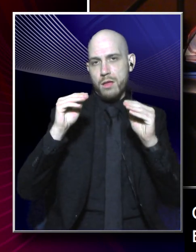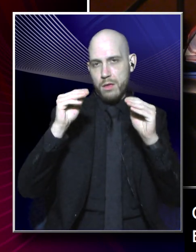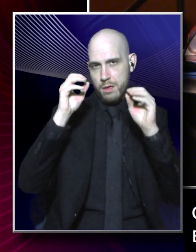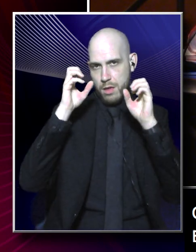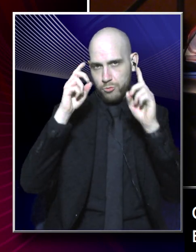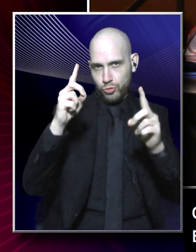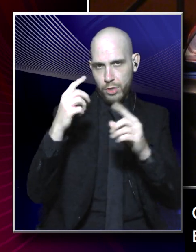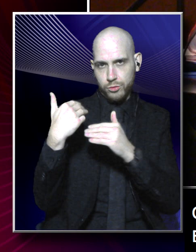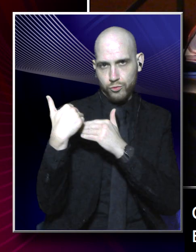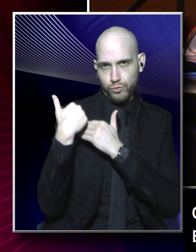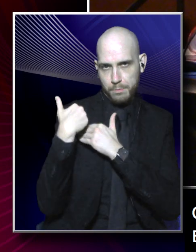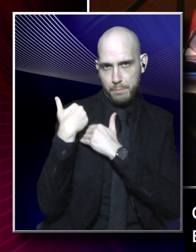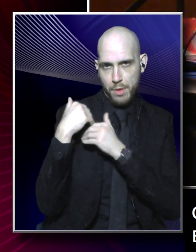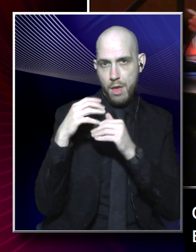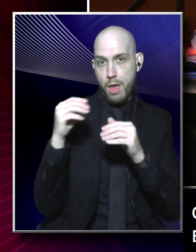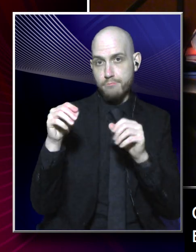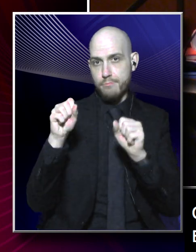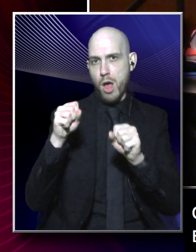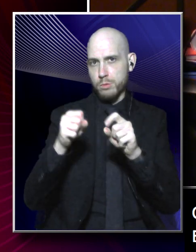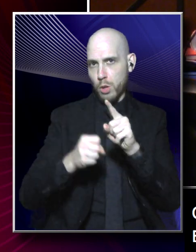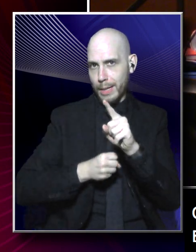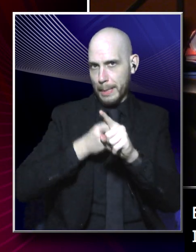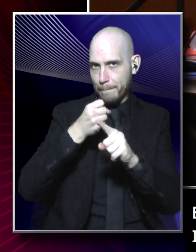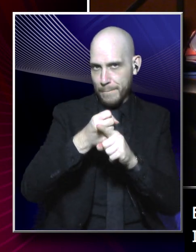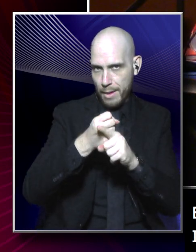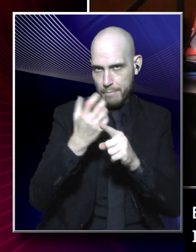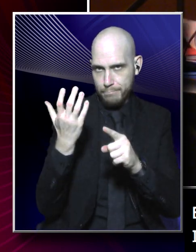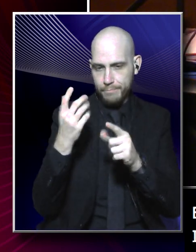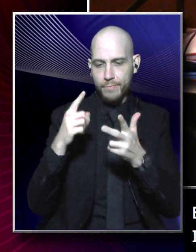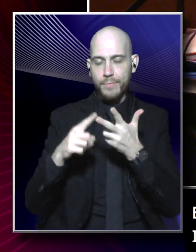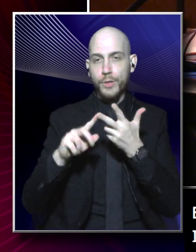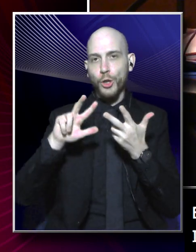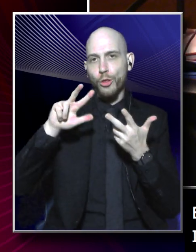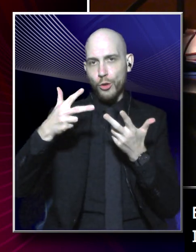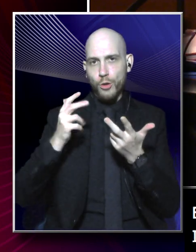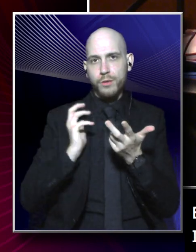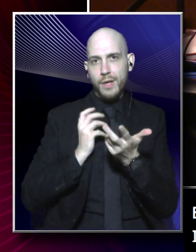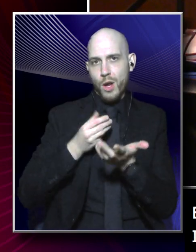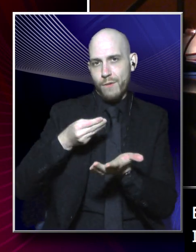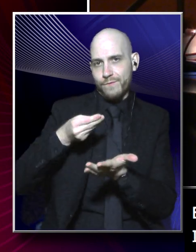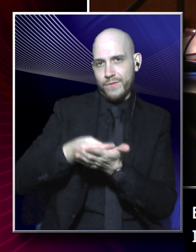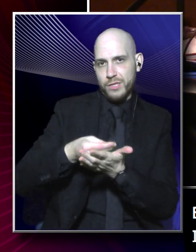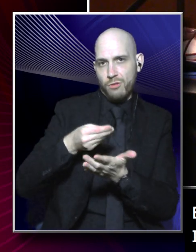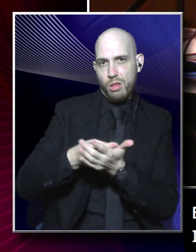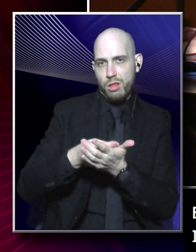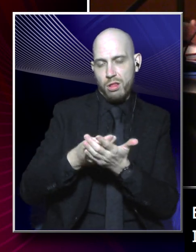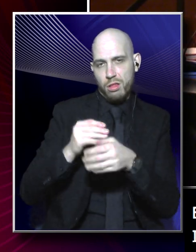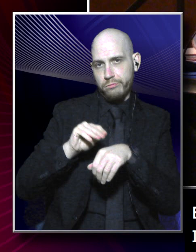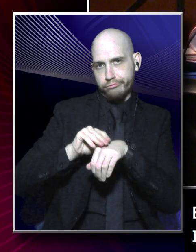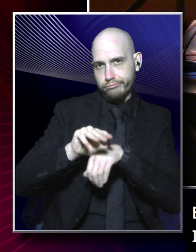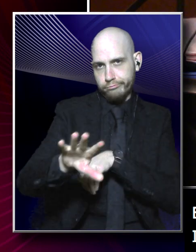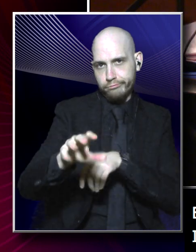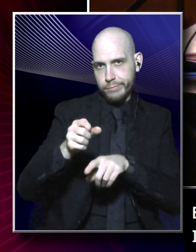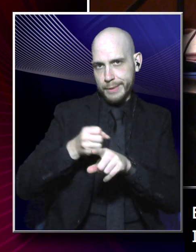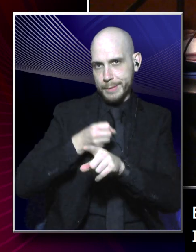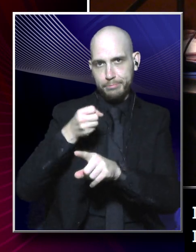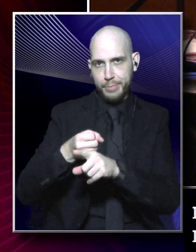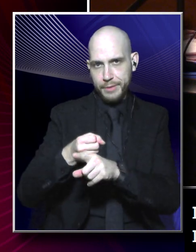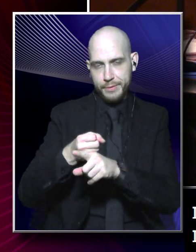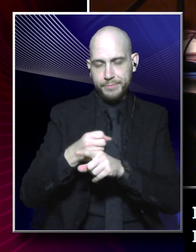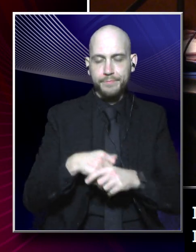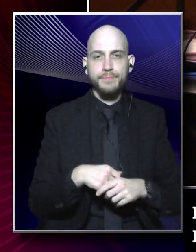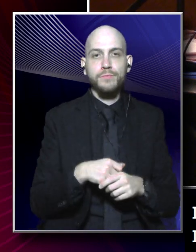and implications. And third is our fiscal implications. So we put the questions into those